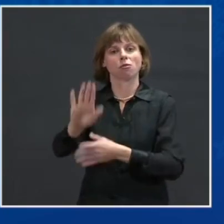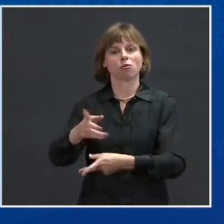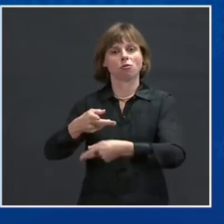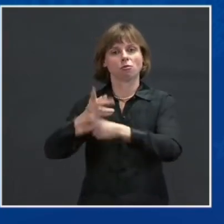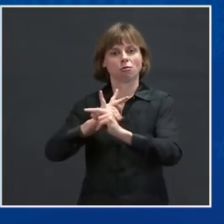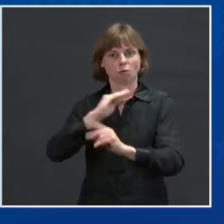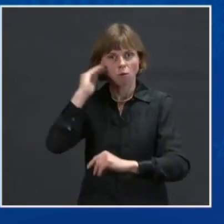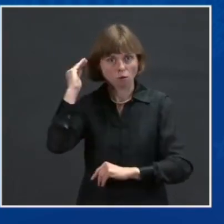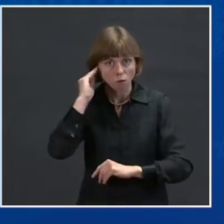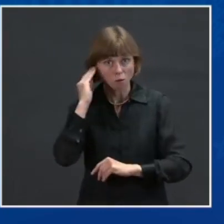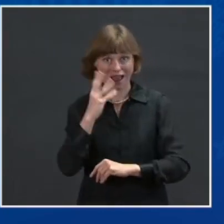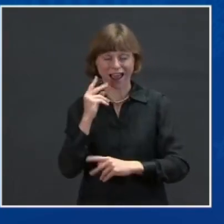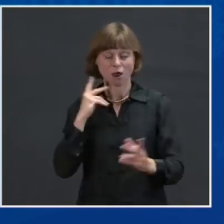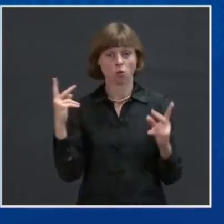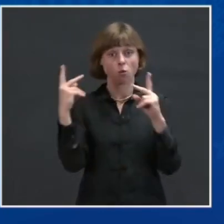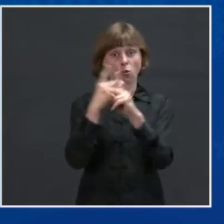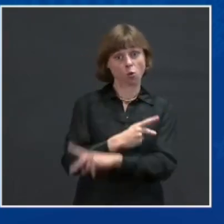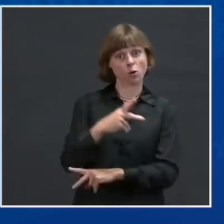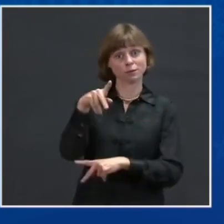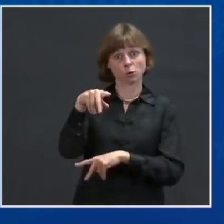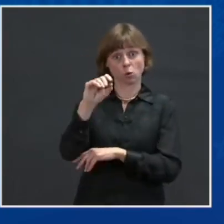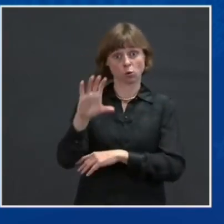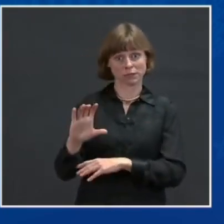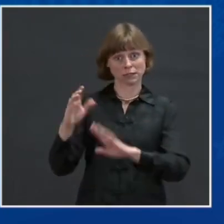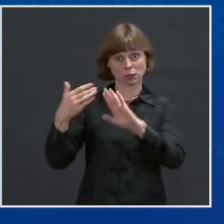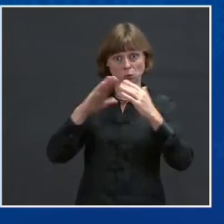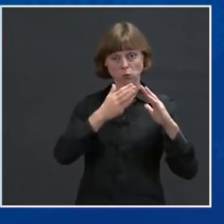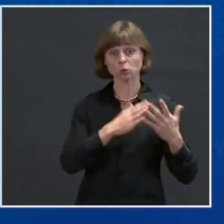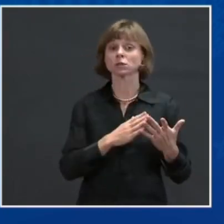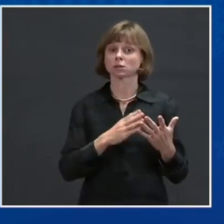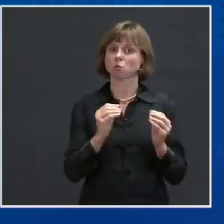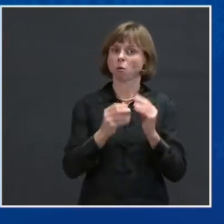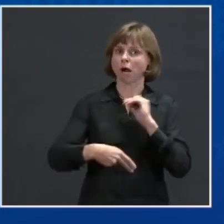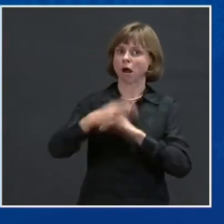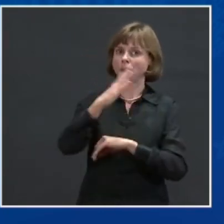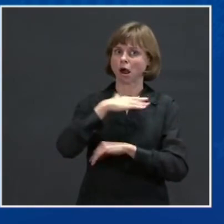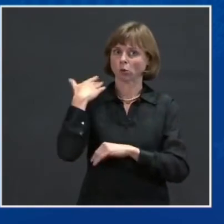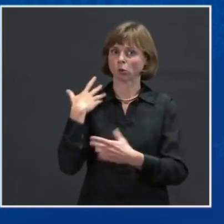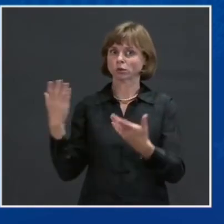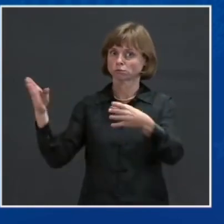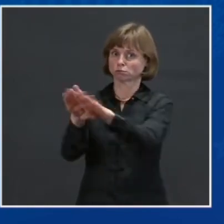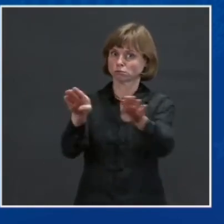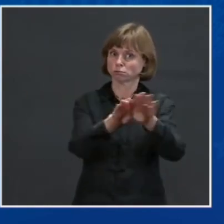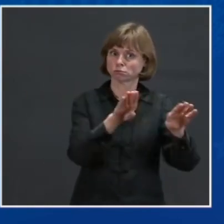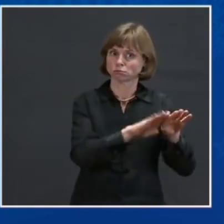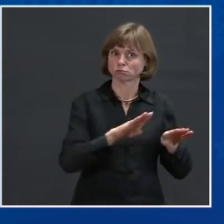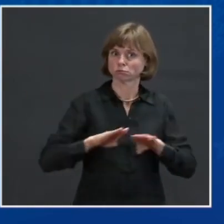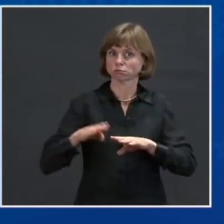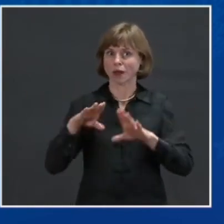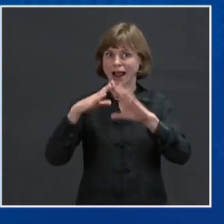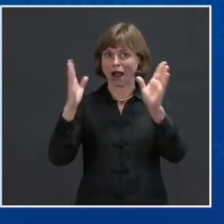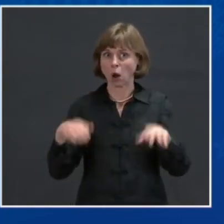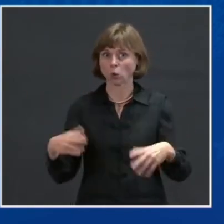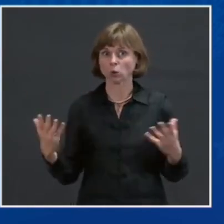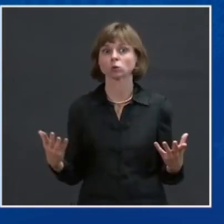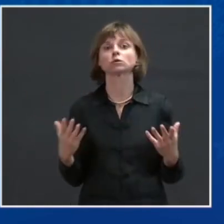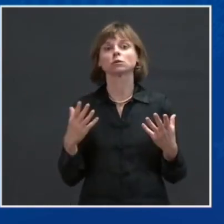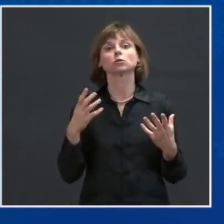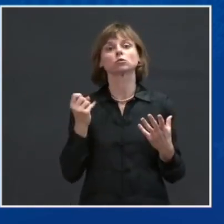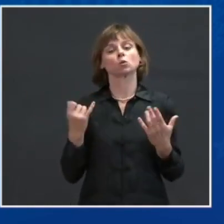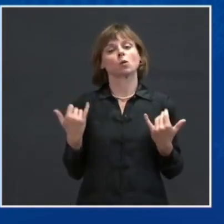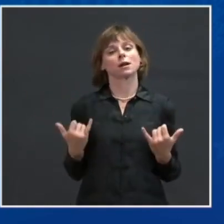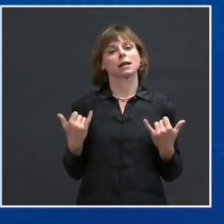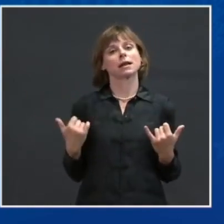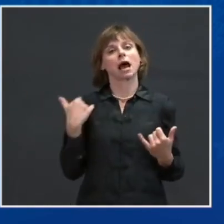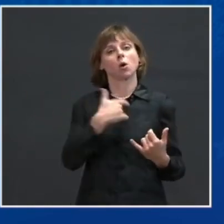even greater risk of eviction and foreclosure. Today, the administration is taking another step to bring urgent action, relief